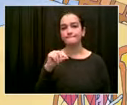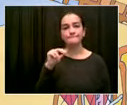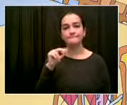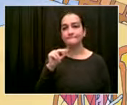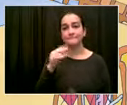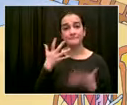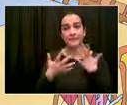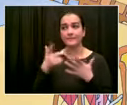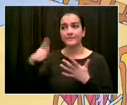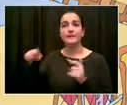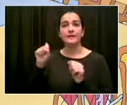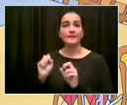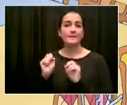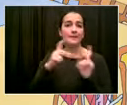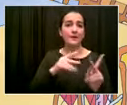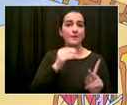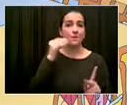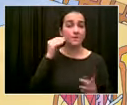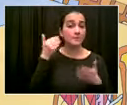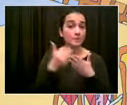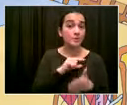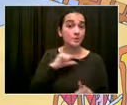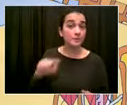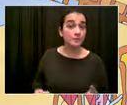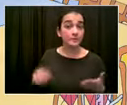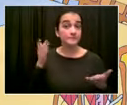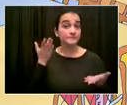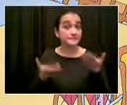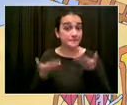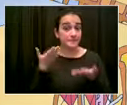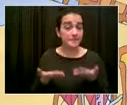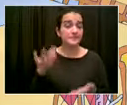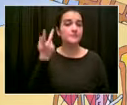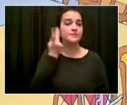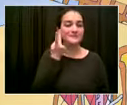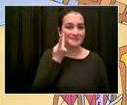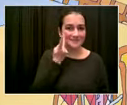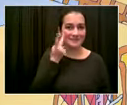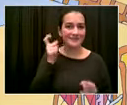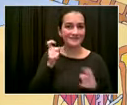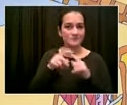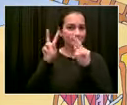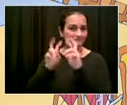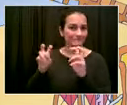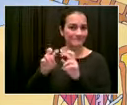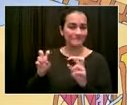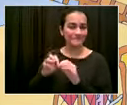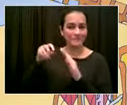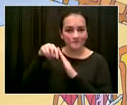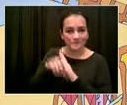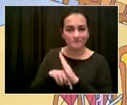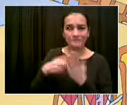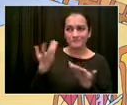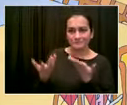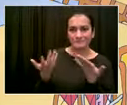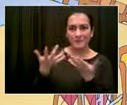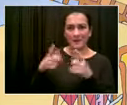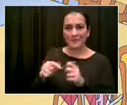are where the families are from, close to home, while we're trying to help them either get back into their original homes or to affordable housing. But